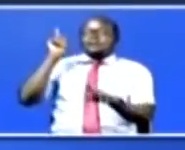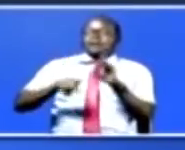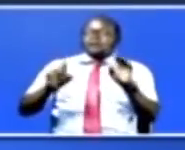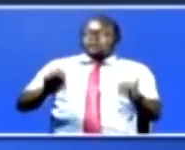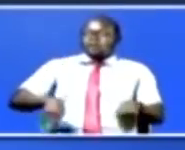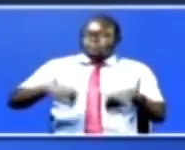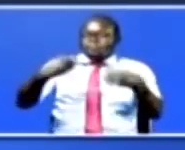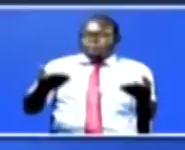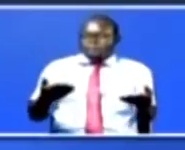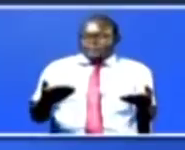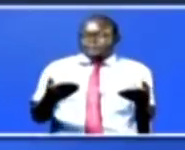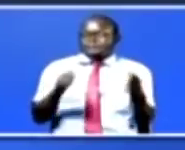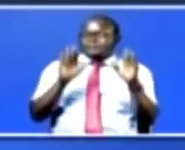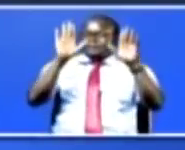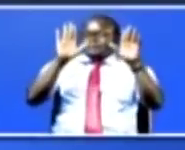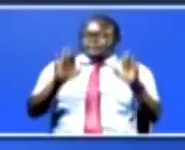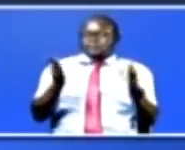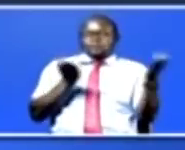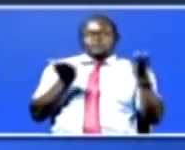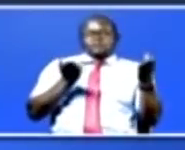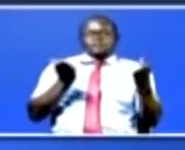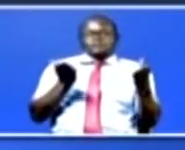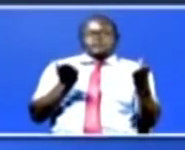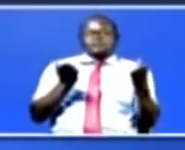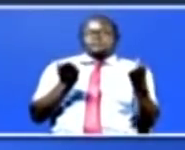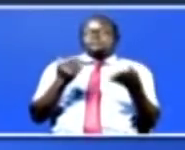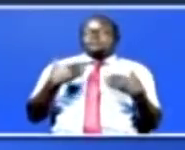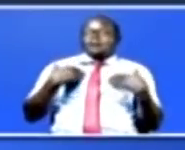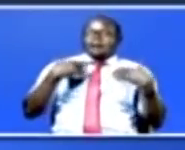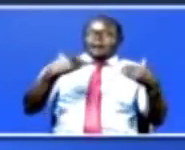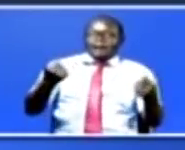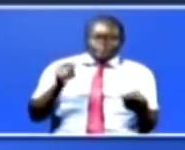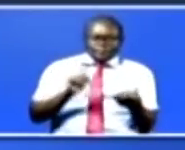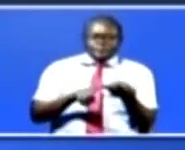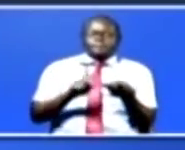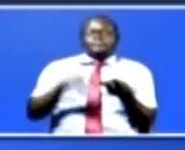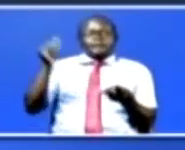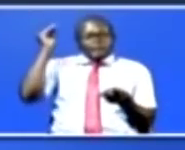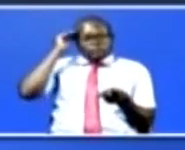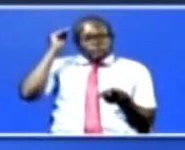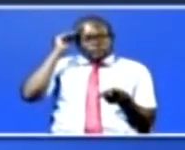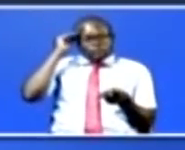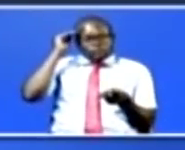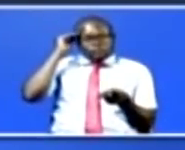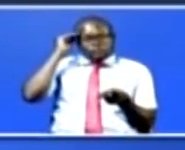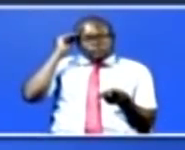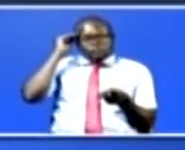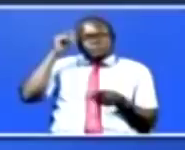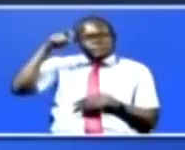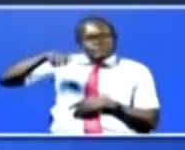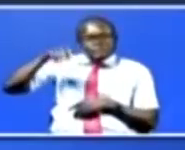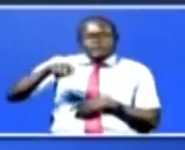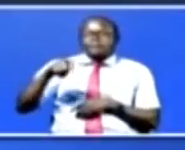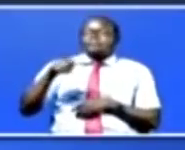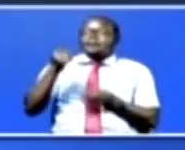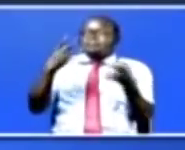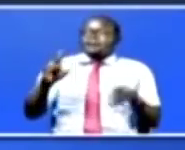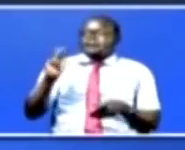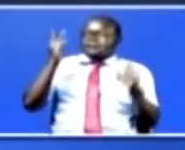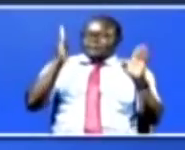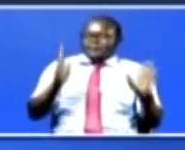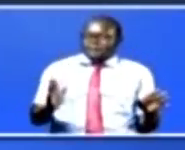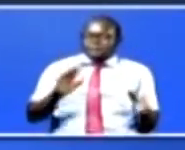provide the critical social services in health and education needed by the majority of